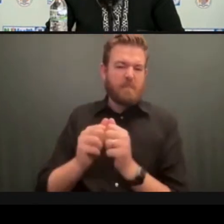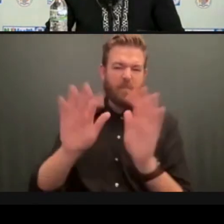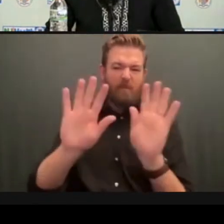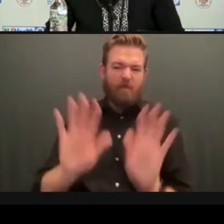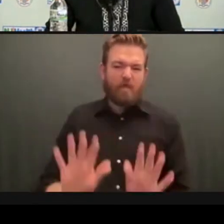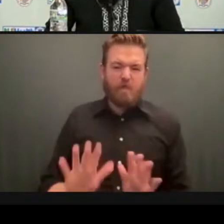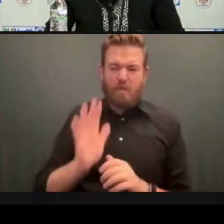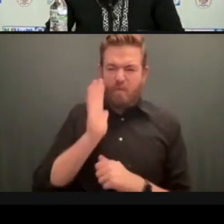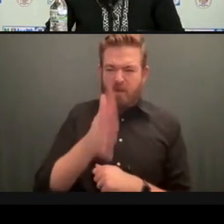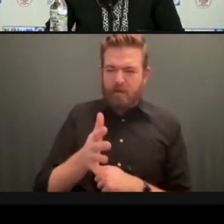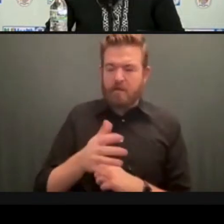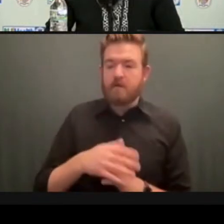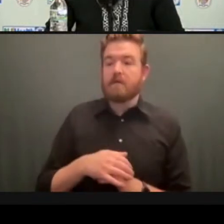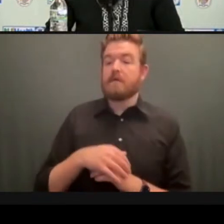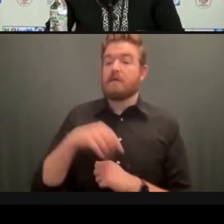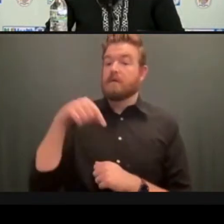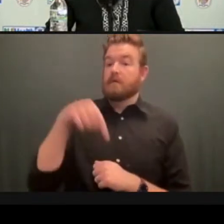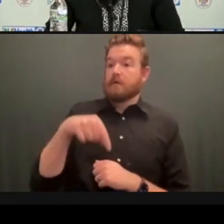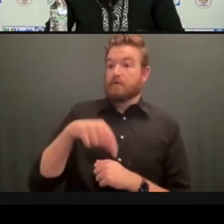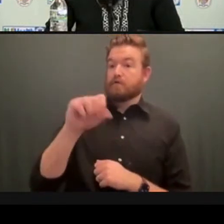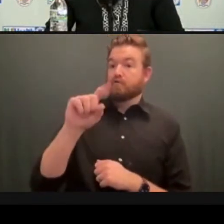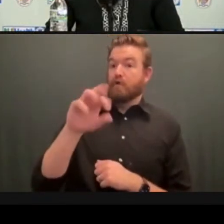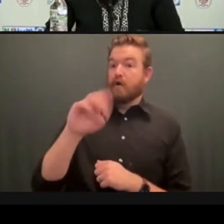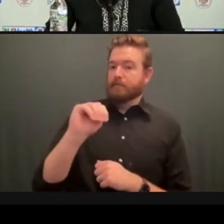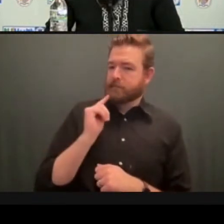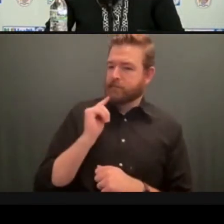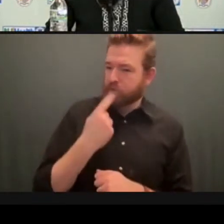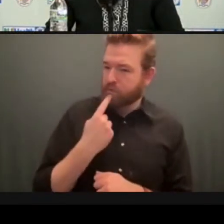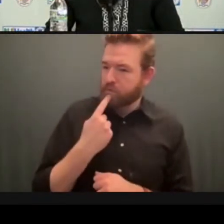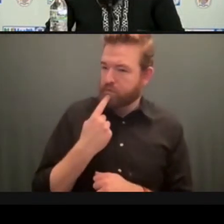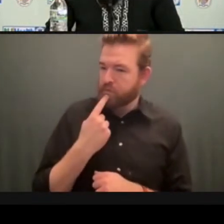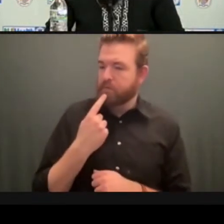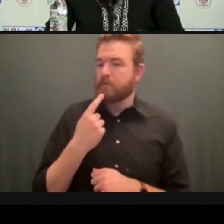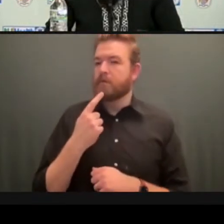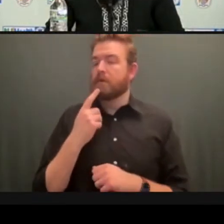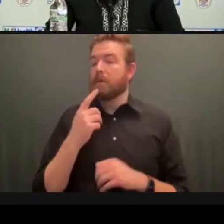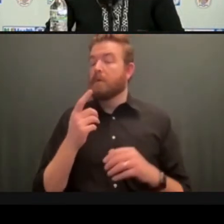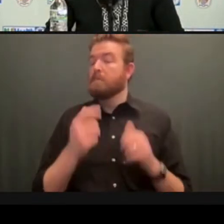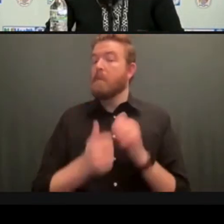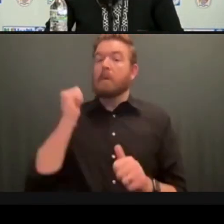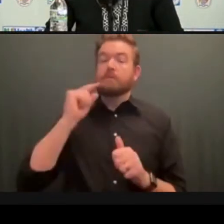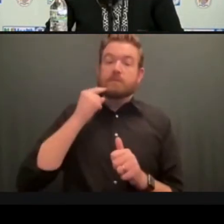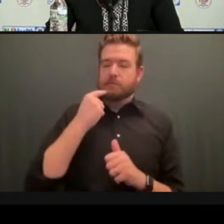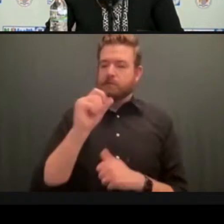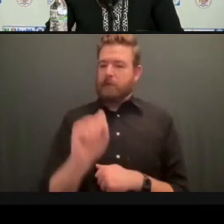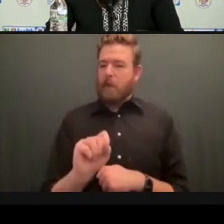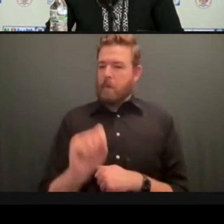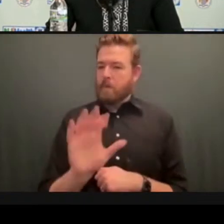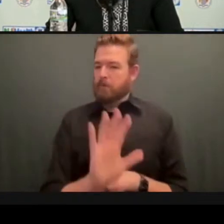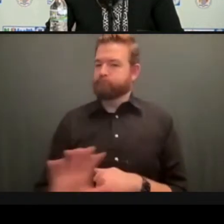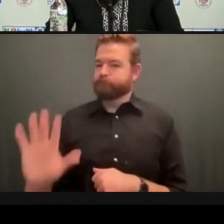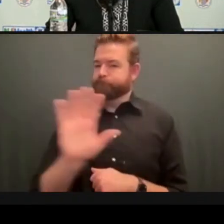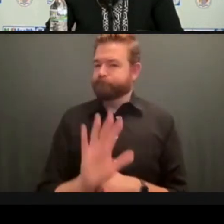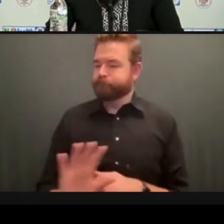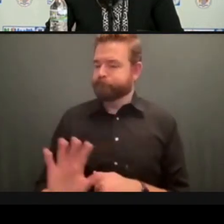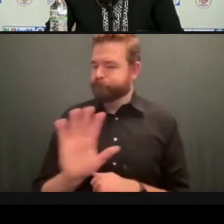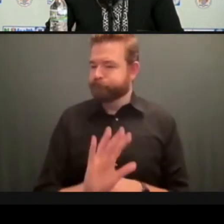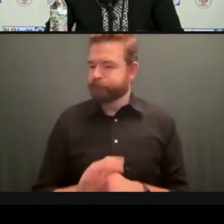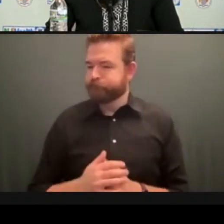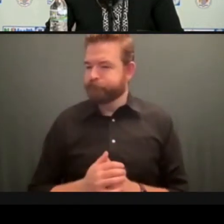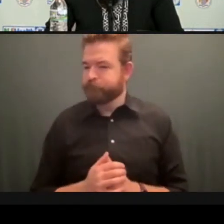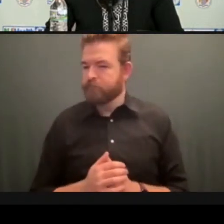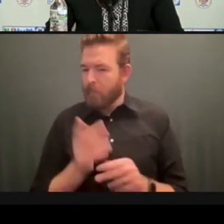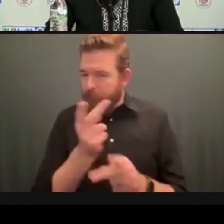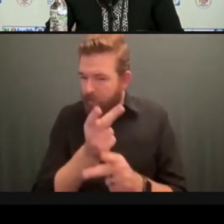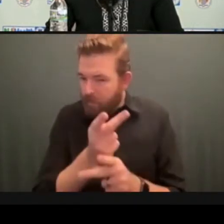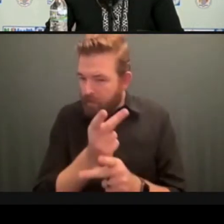it's principally a South Jersey storm, but everybody out there, be careful and keep your eyes peeled. I